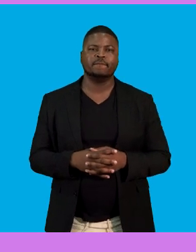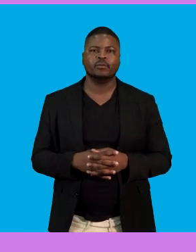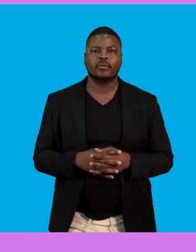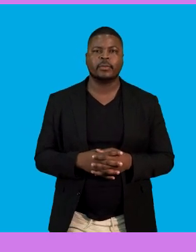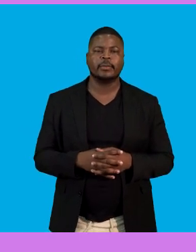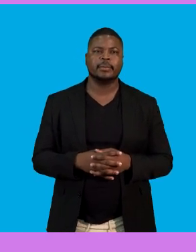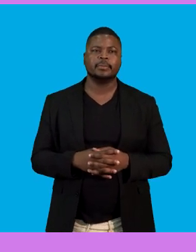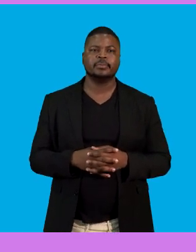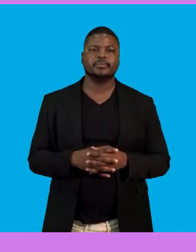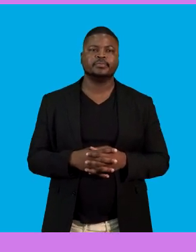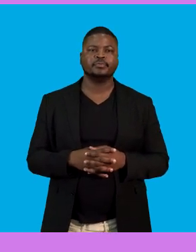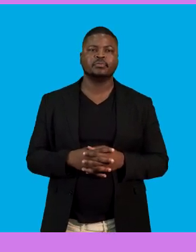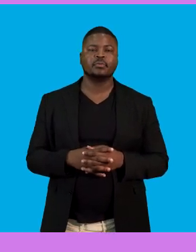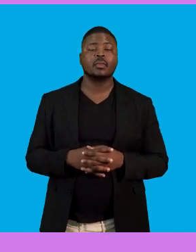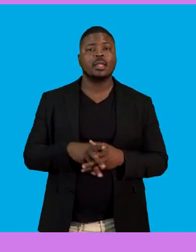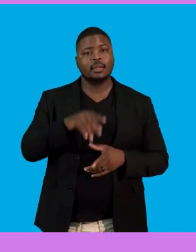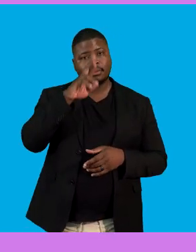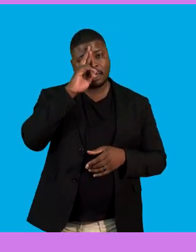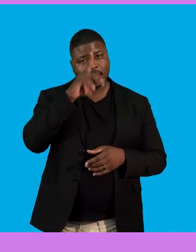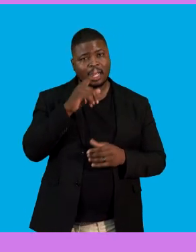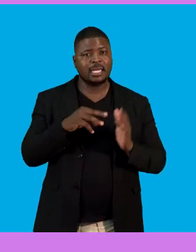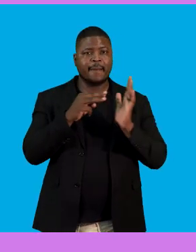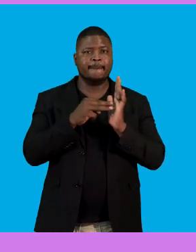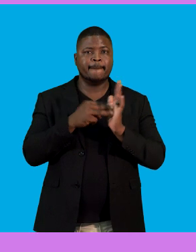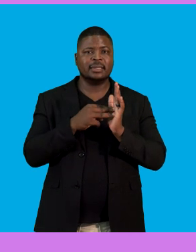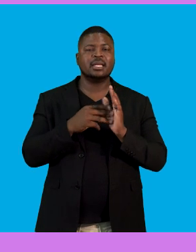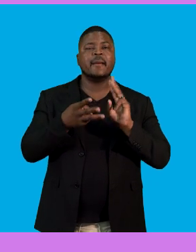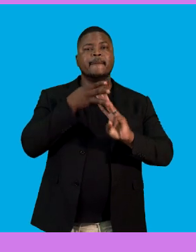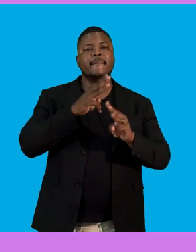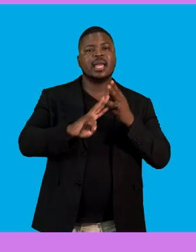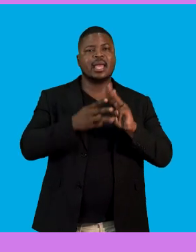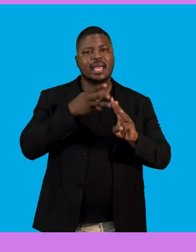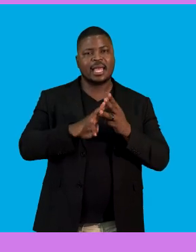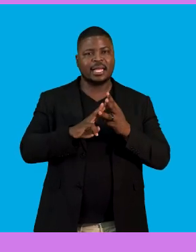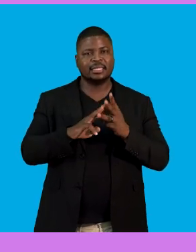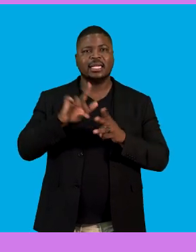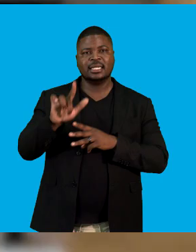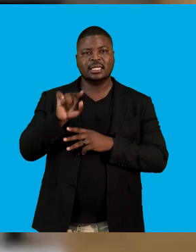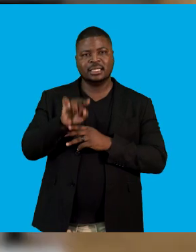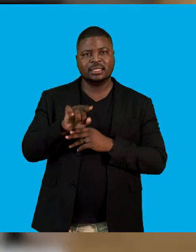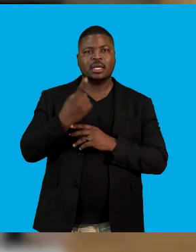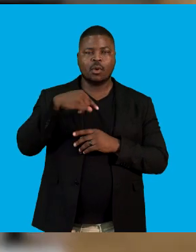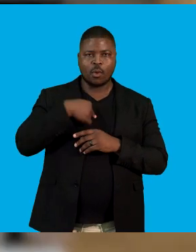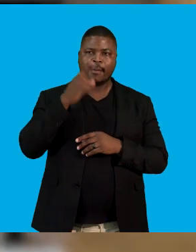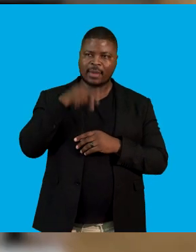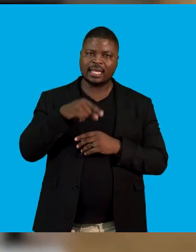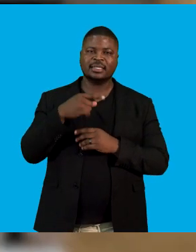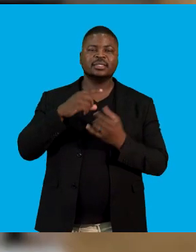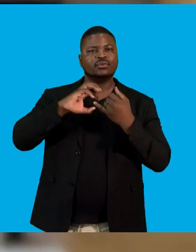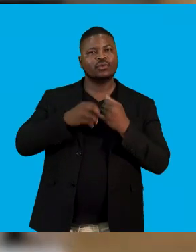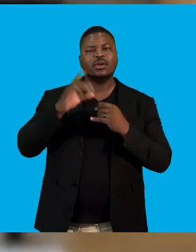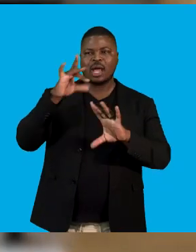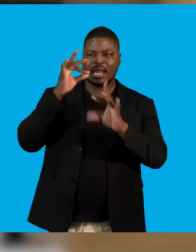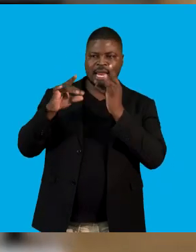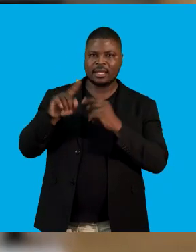school holidays. So remember, with math literacy, we always say it is based on reality. So we try by all means to say,